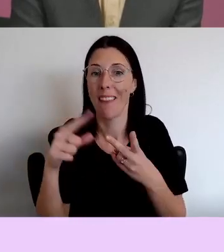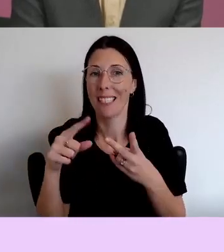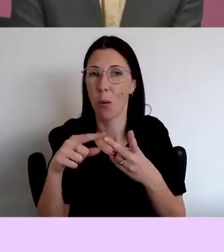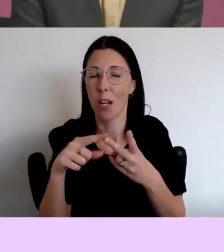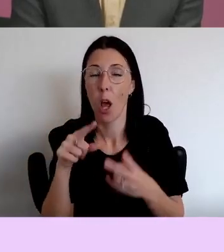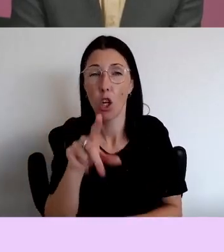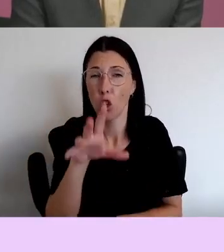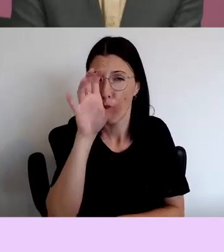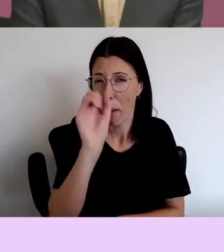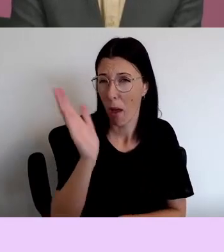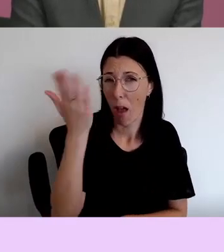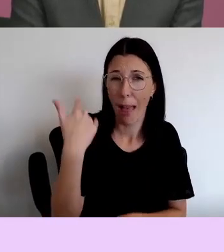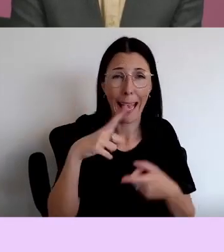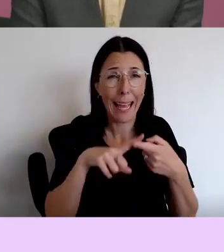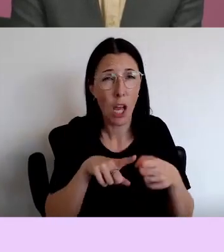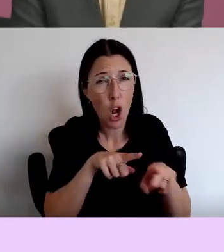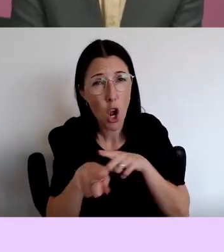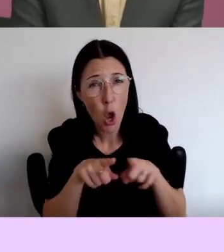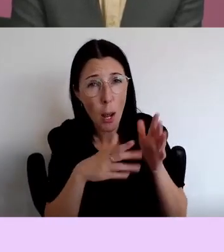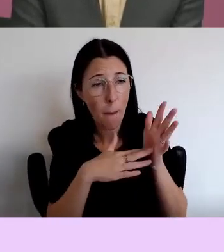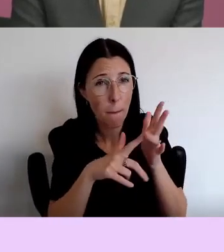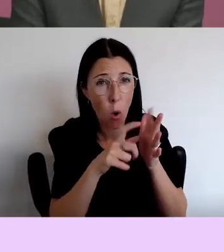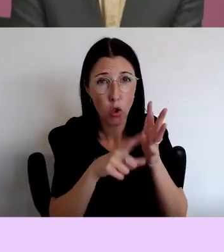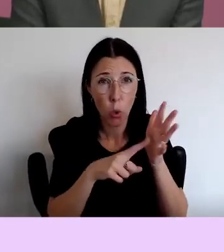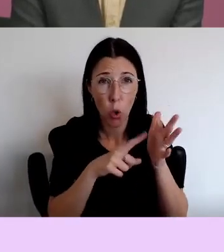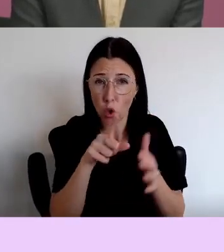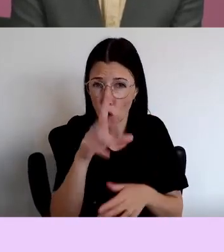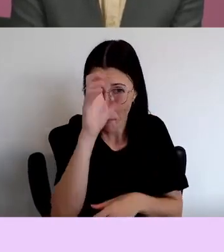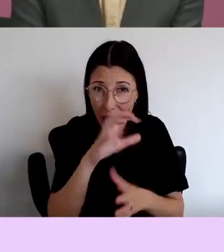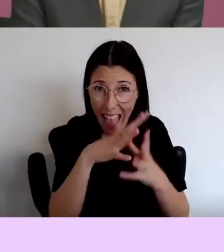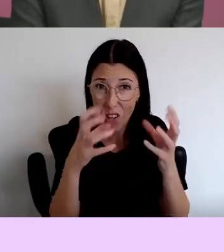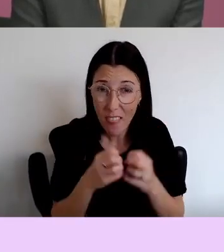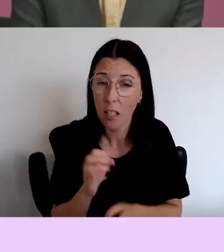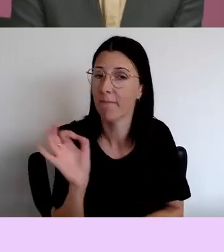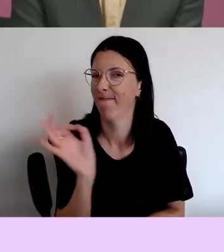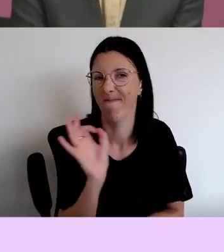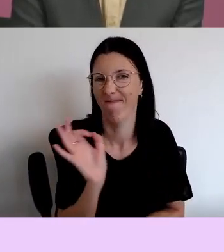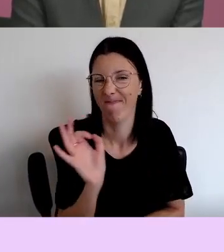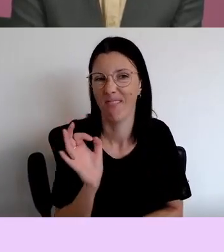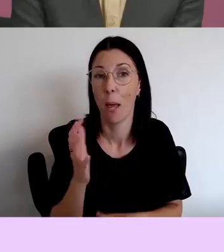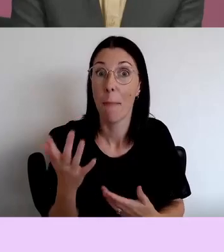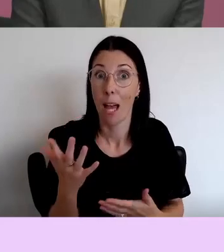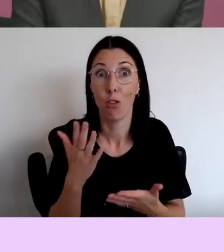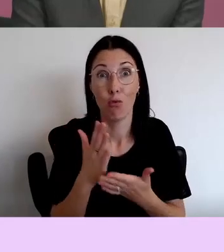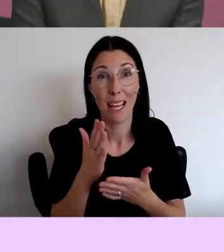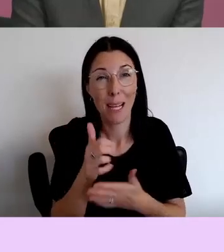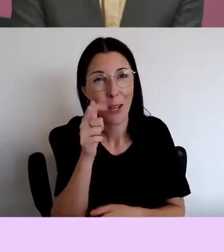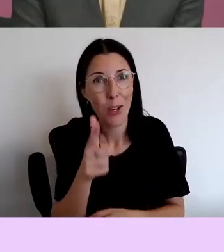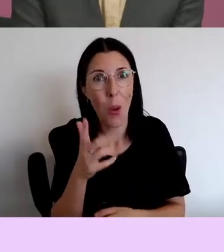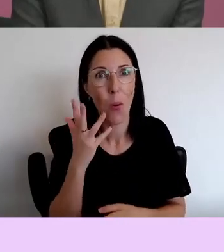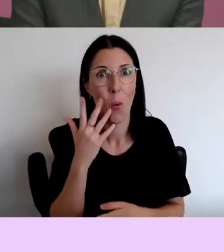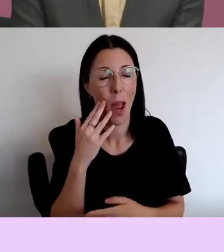countless e-learning modules? Likely very few. But how often do we discuss books or films after experiencing